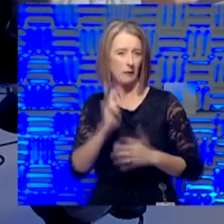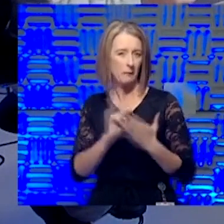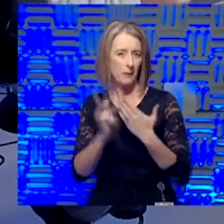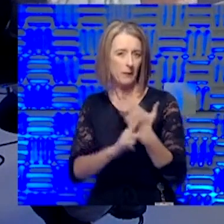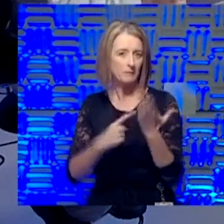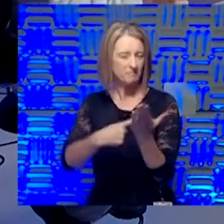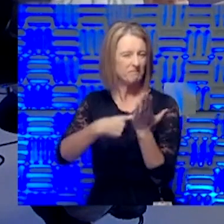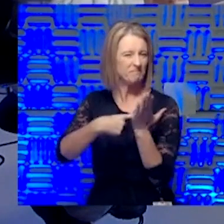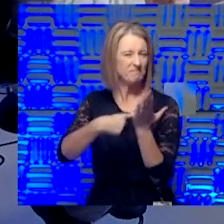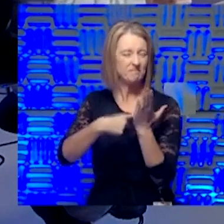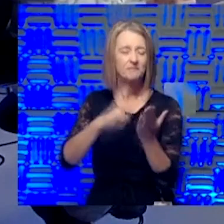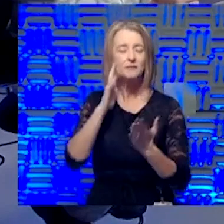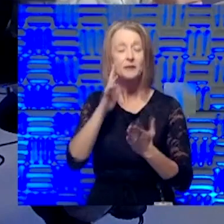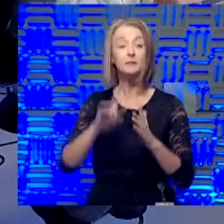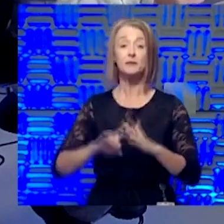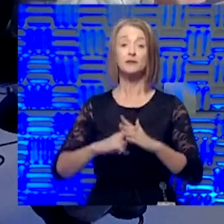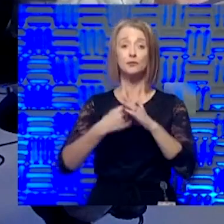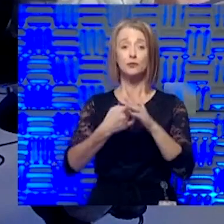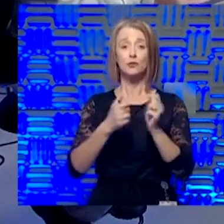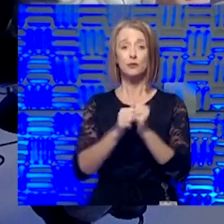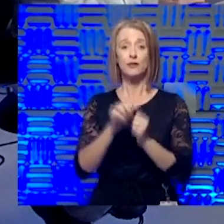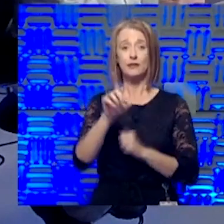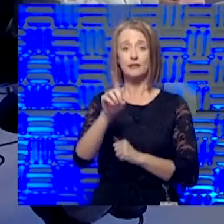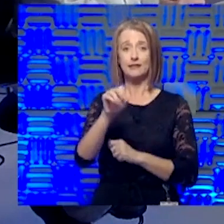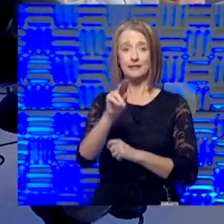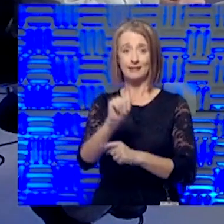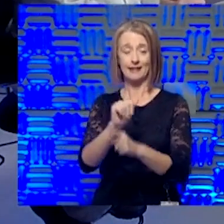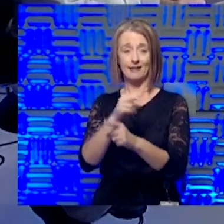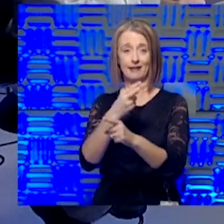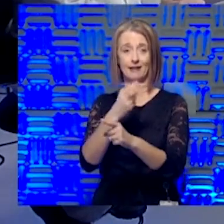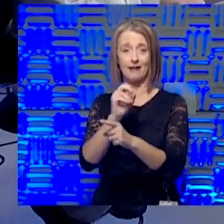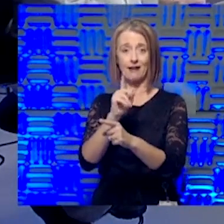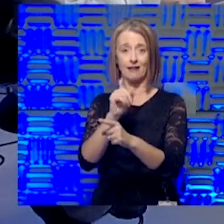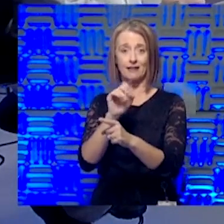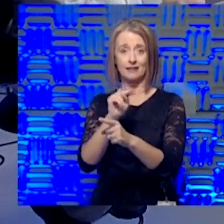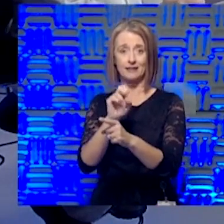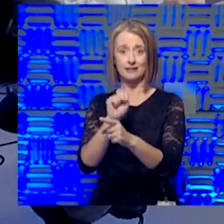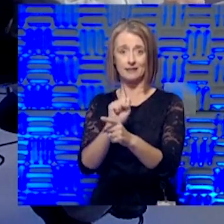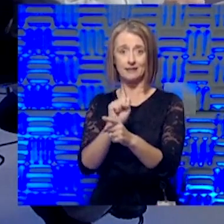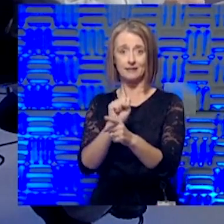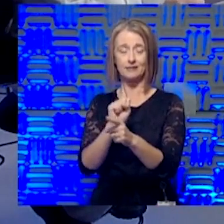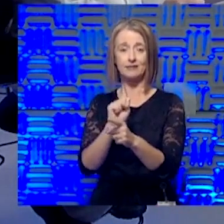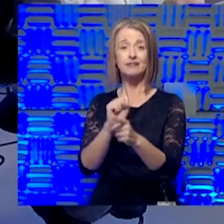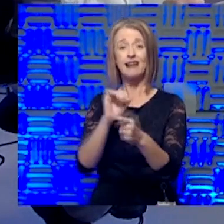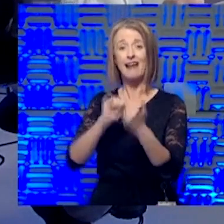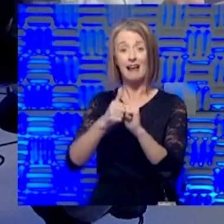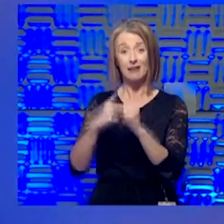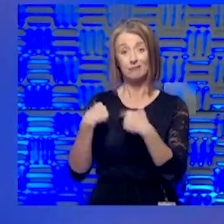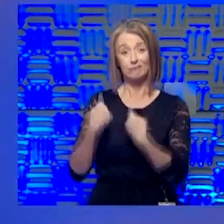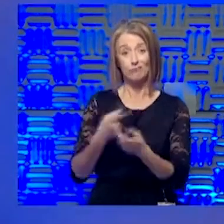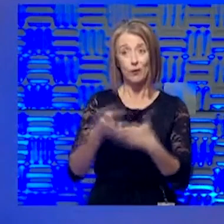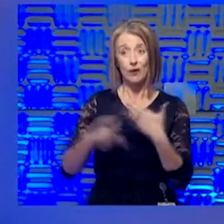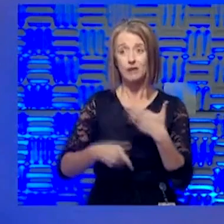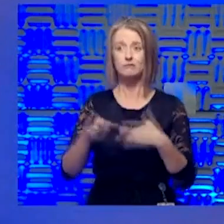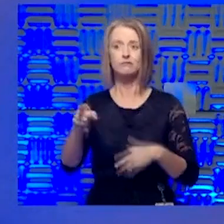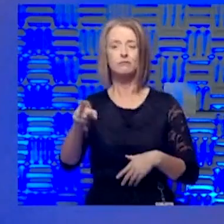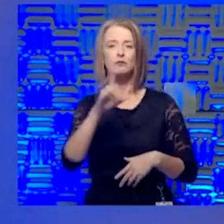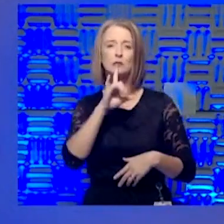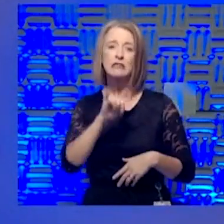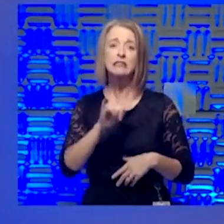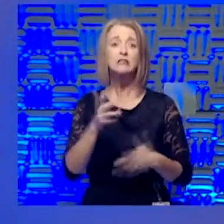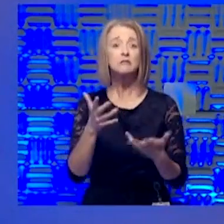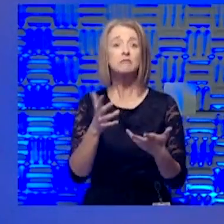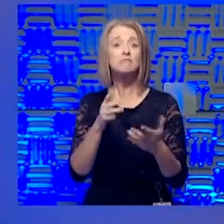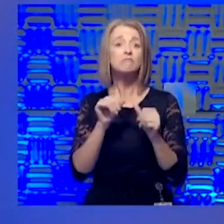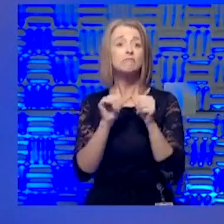this morning. But we're going to start with Dana Hawkinson to give us a little bit of an update about how things went here over the weekend. Yeah, things have been